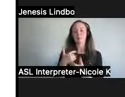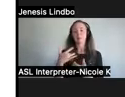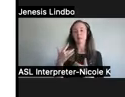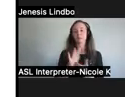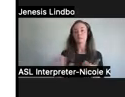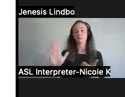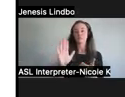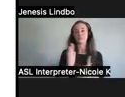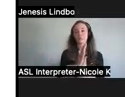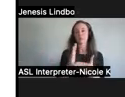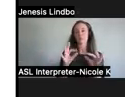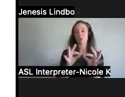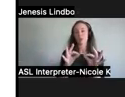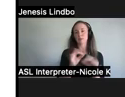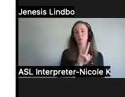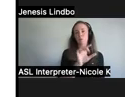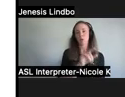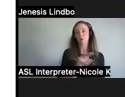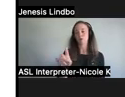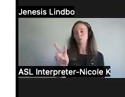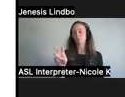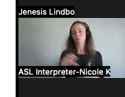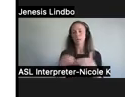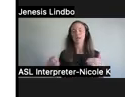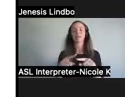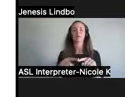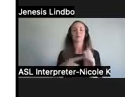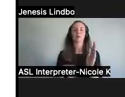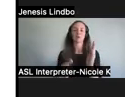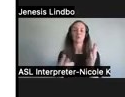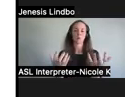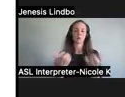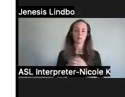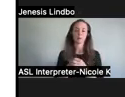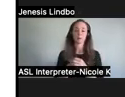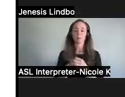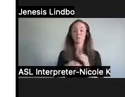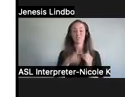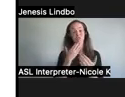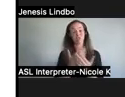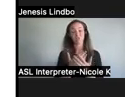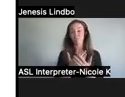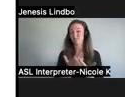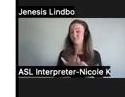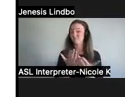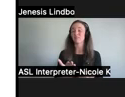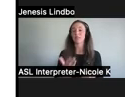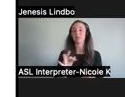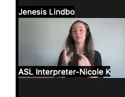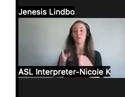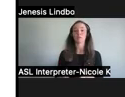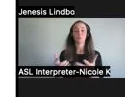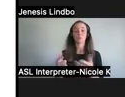to $200, depending on what customizations there are. But this is a really good option for customizing